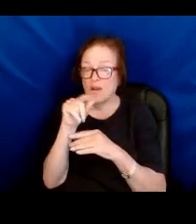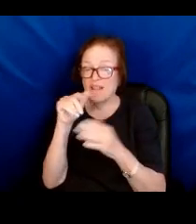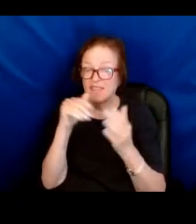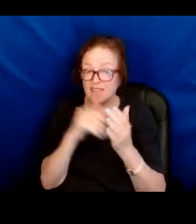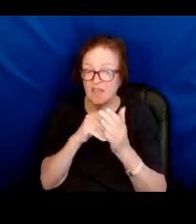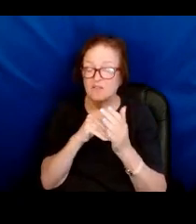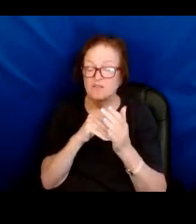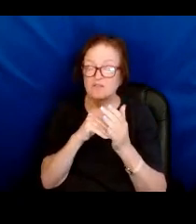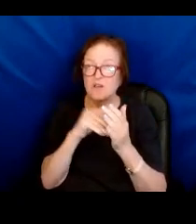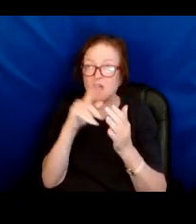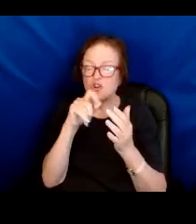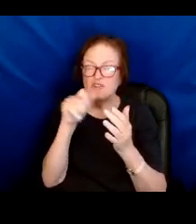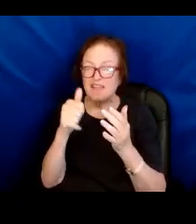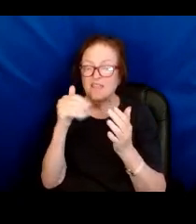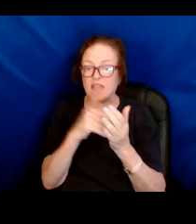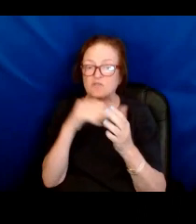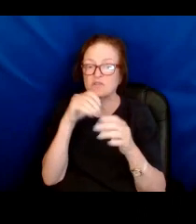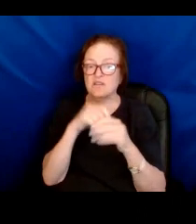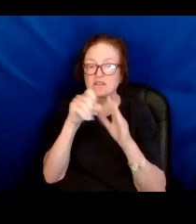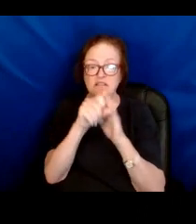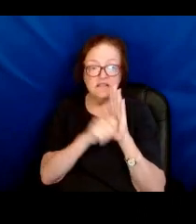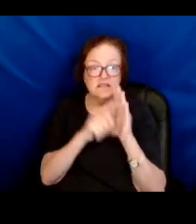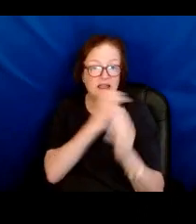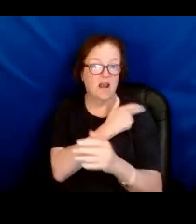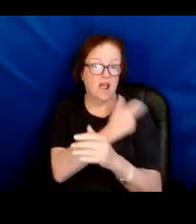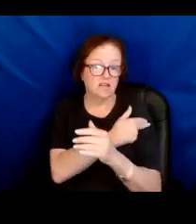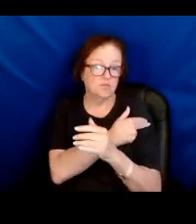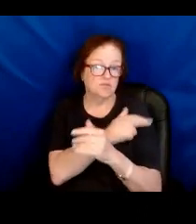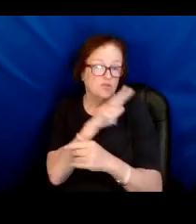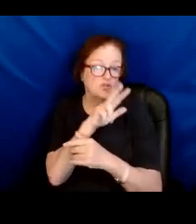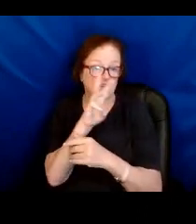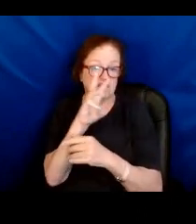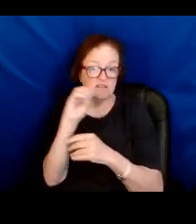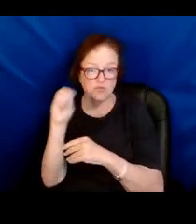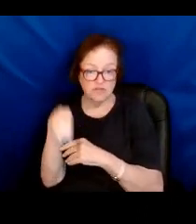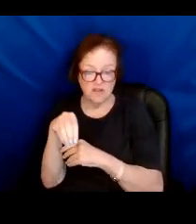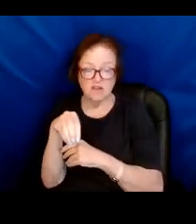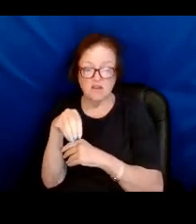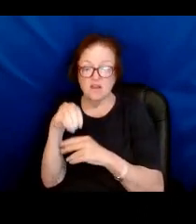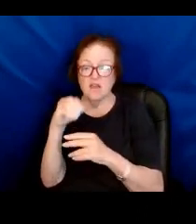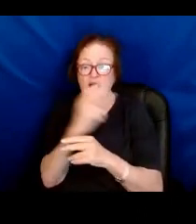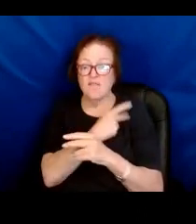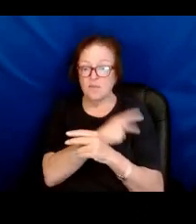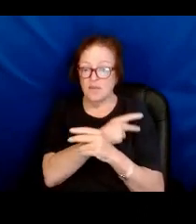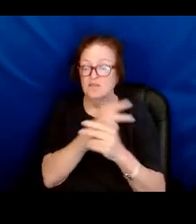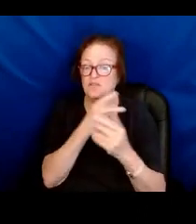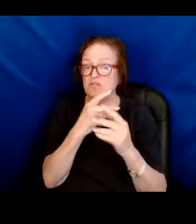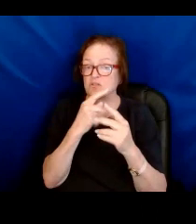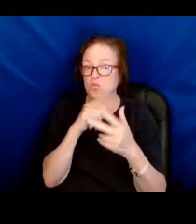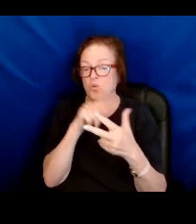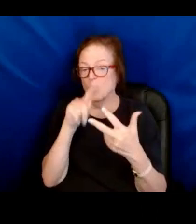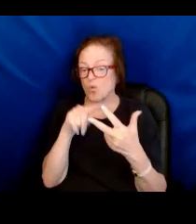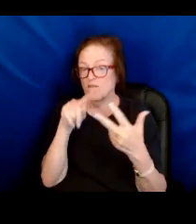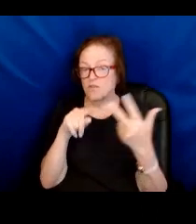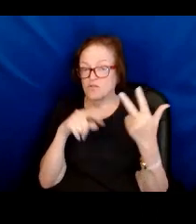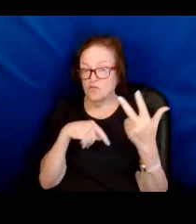state, or 110,000 patients in state hospitals, or 36% of the patients were one of those three diagnostic